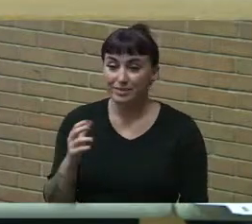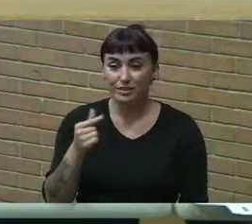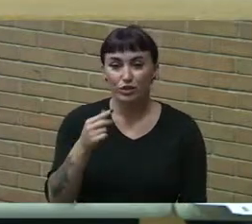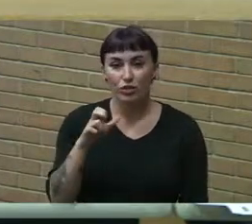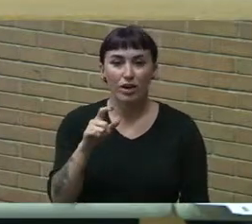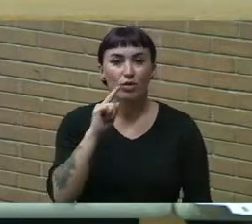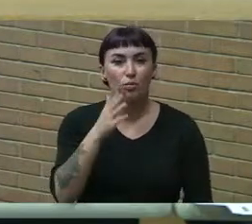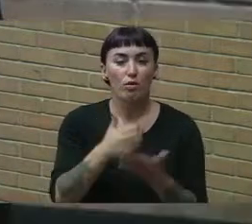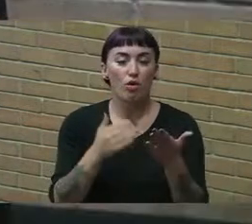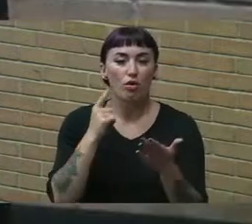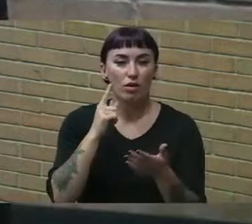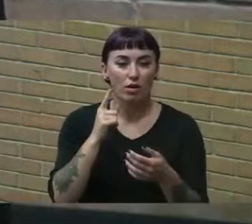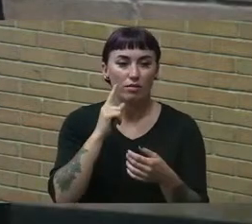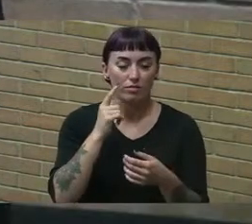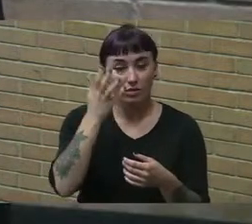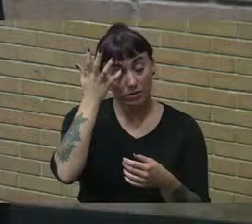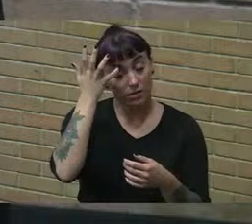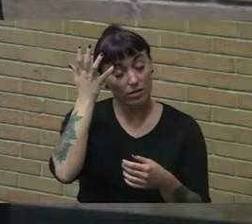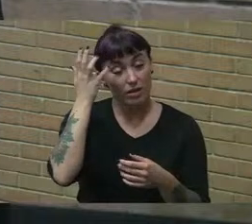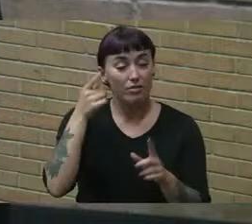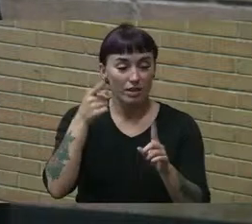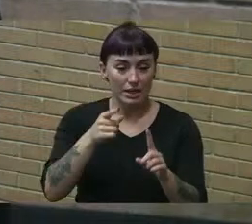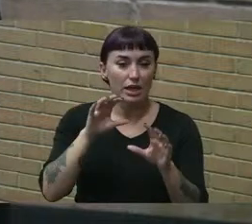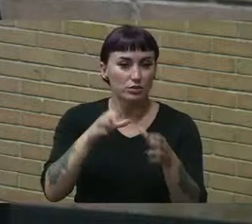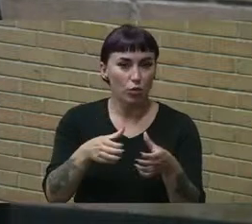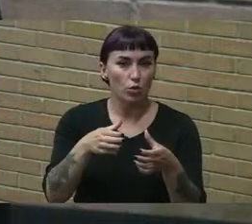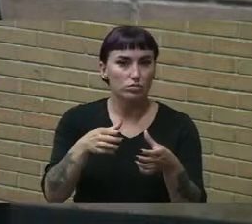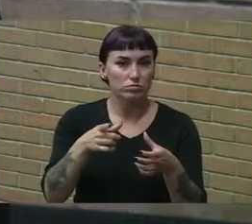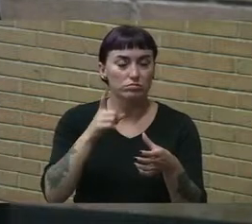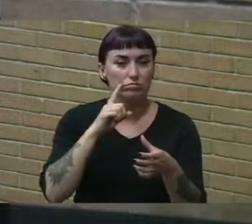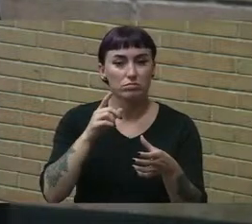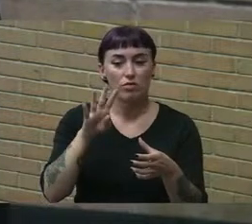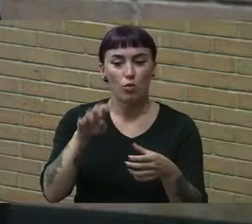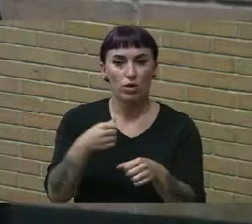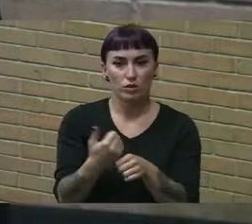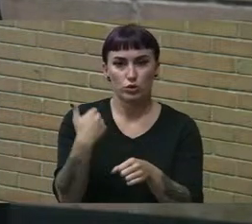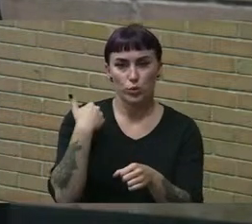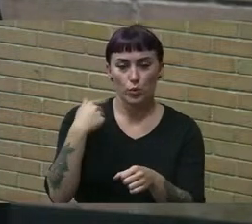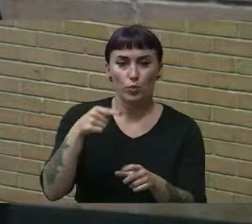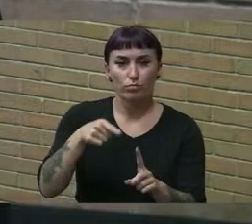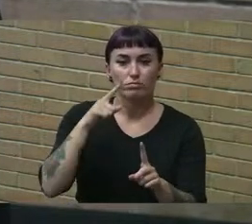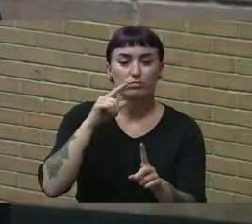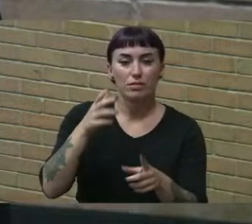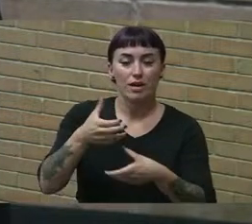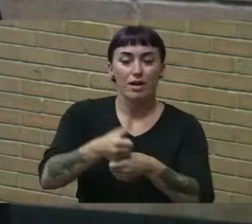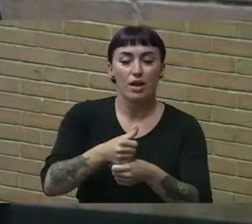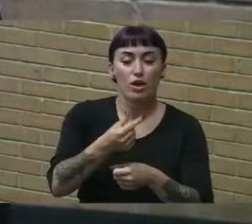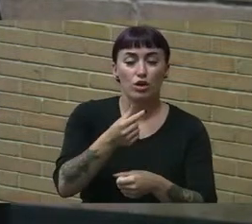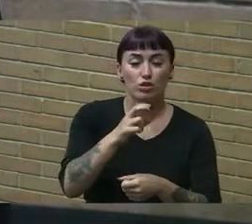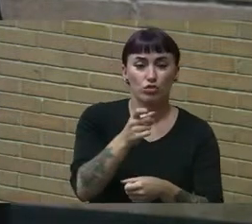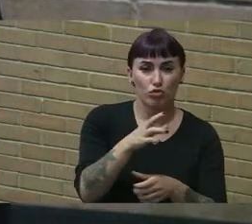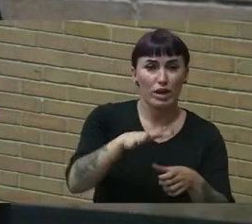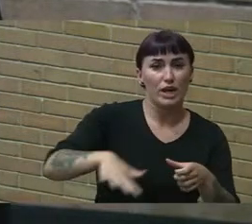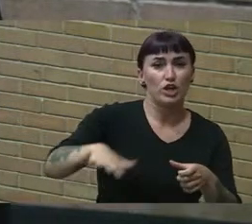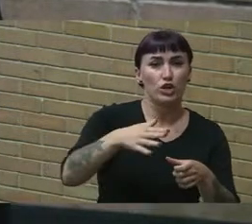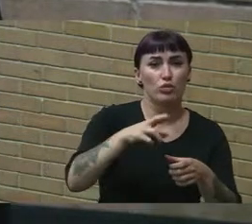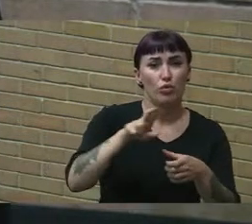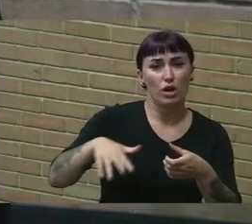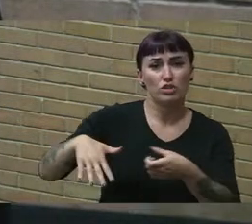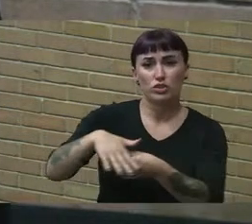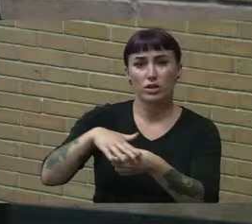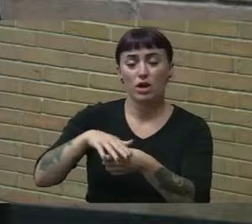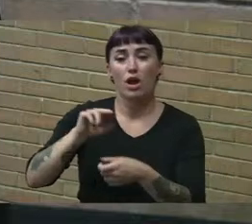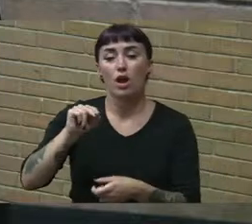was part of the drug task force that we belonged to, which ended about 4 years ago. The acronym is Greater Rochester Area